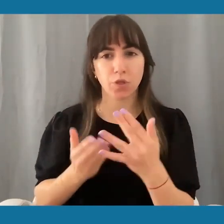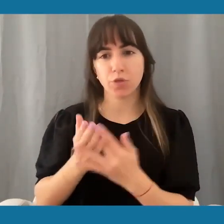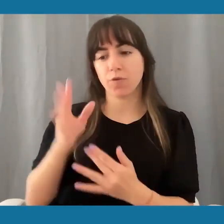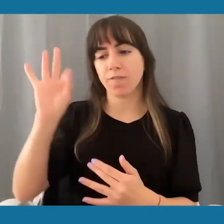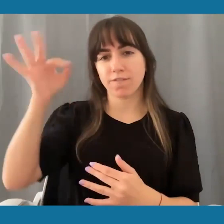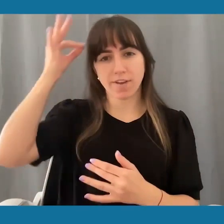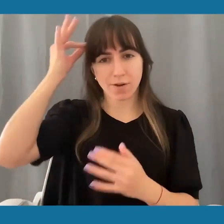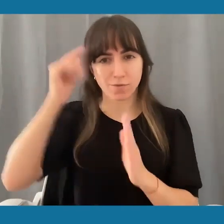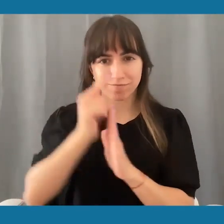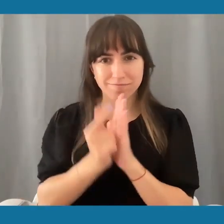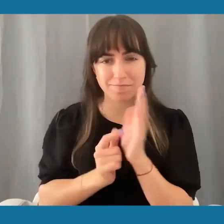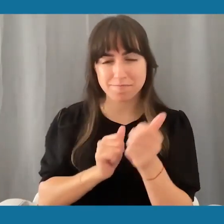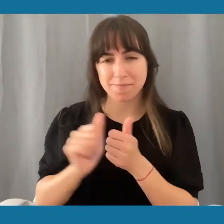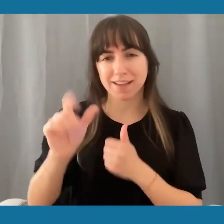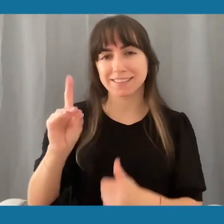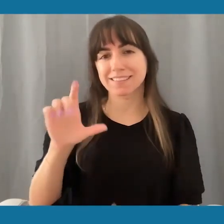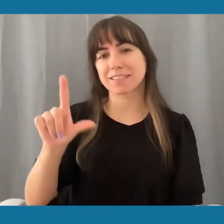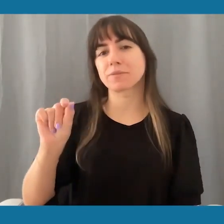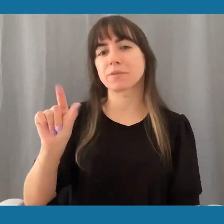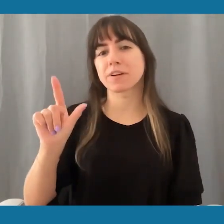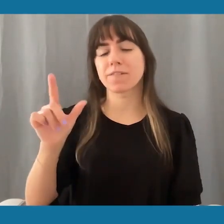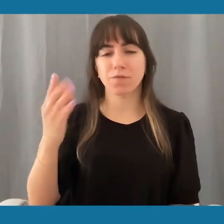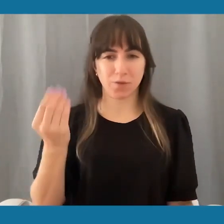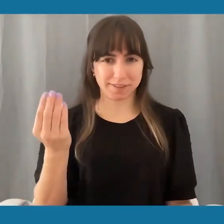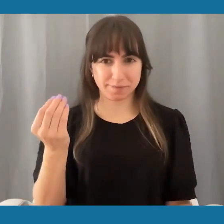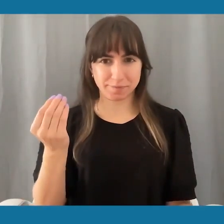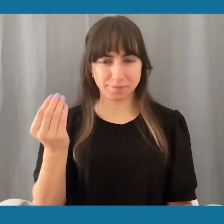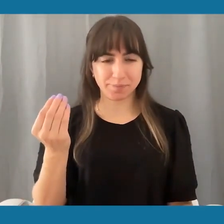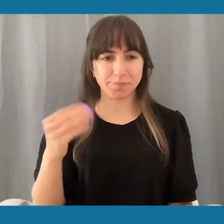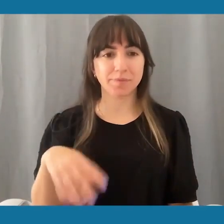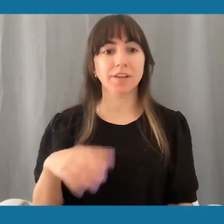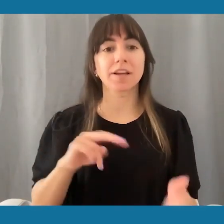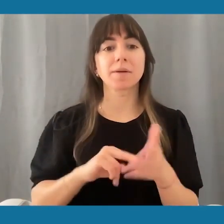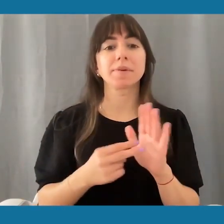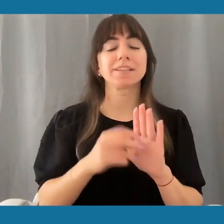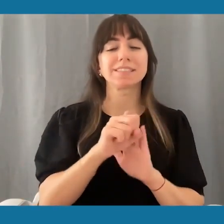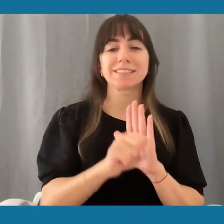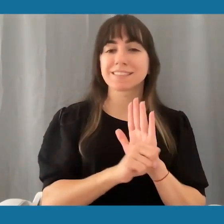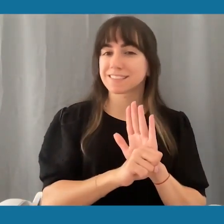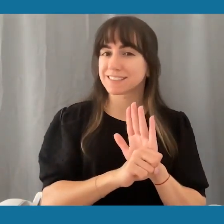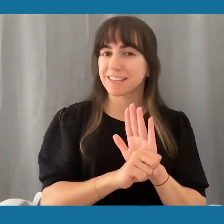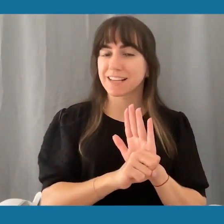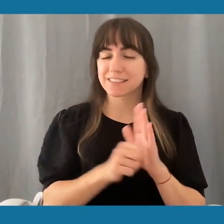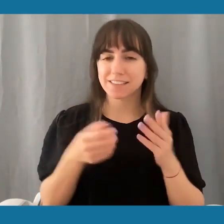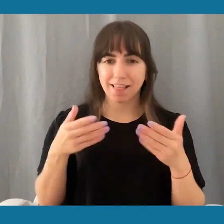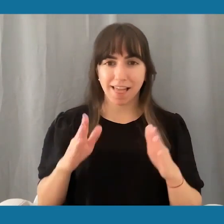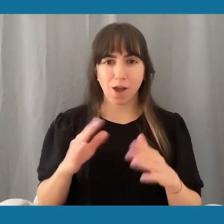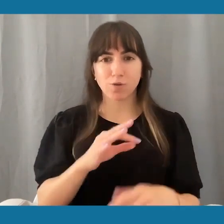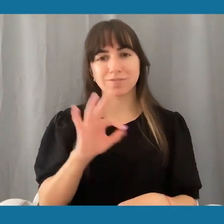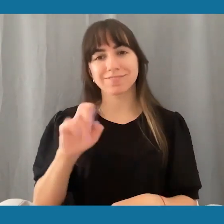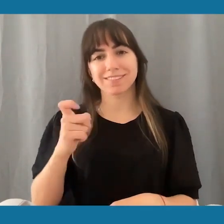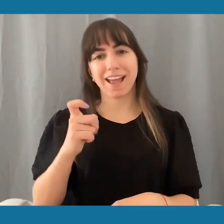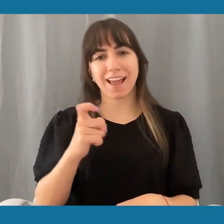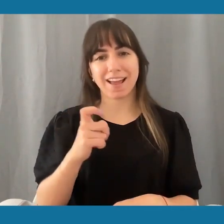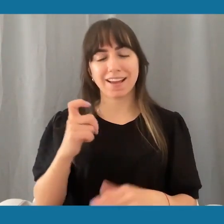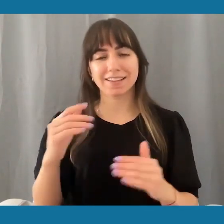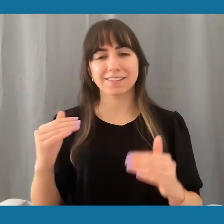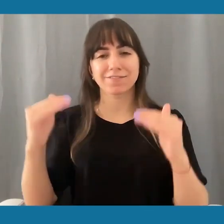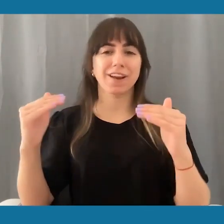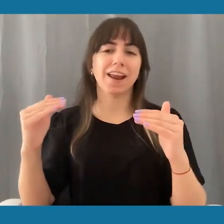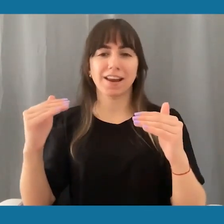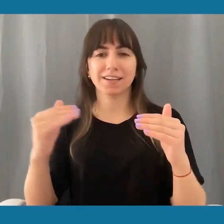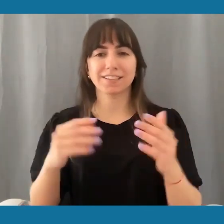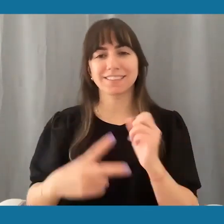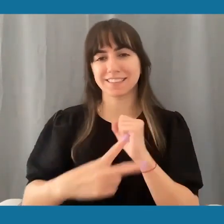2014 that allowed states to create a tax advantage savings and investment account specifically for the disability community.